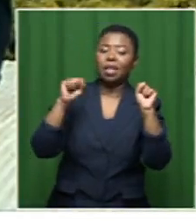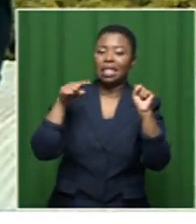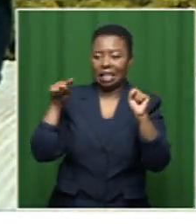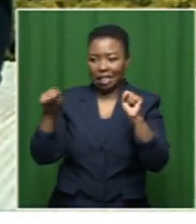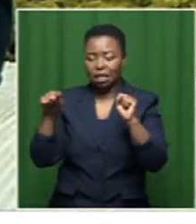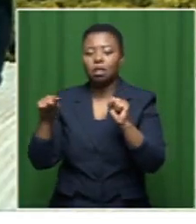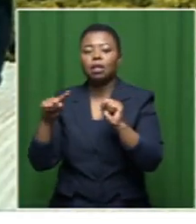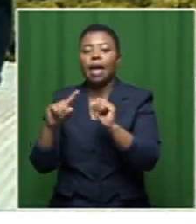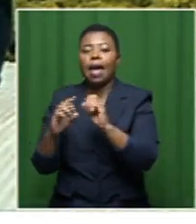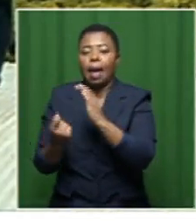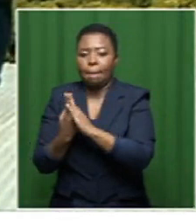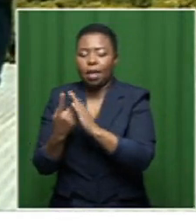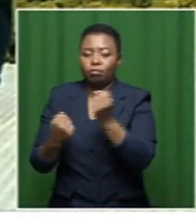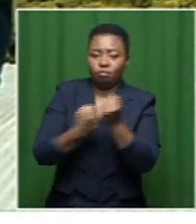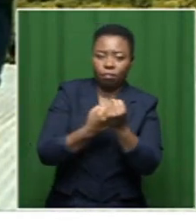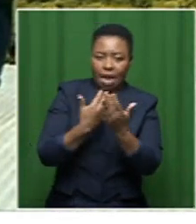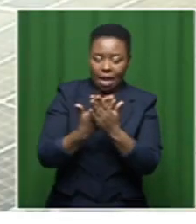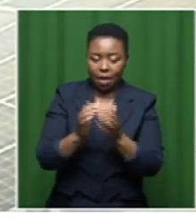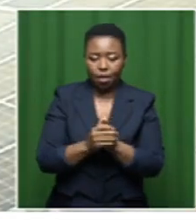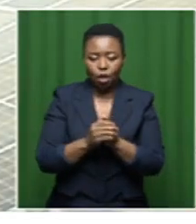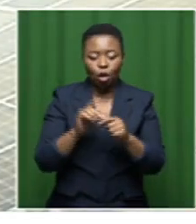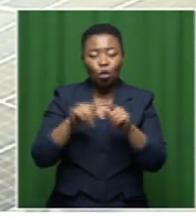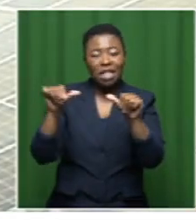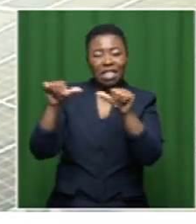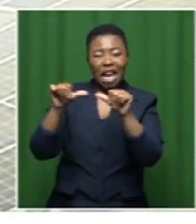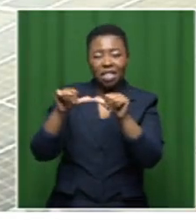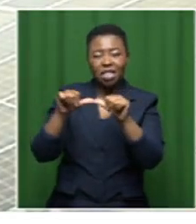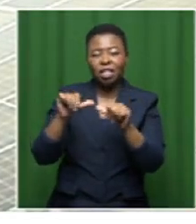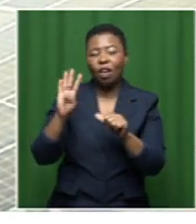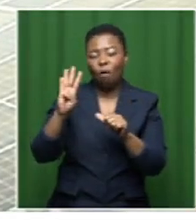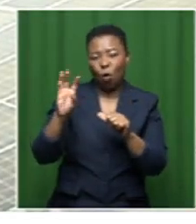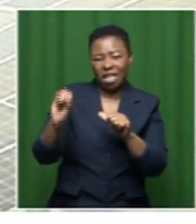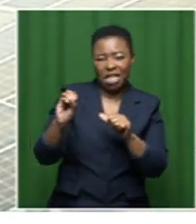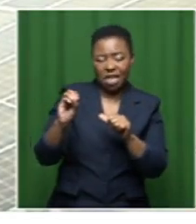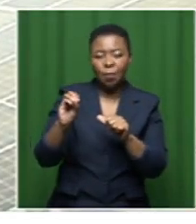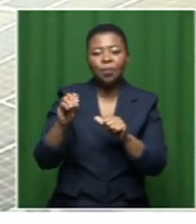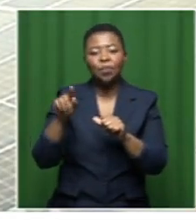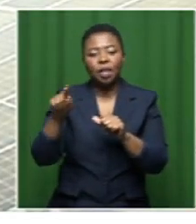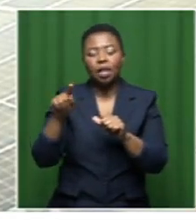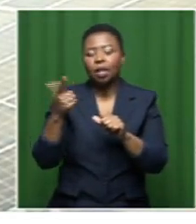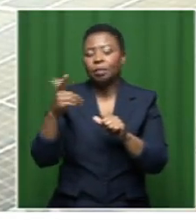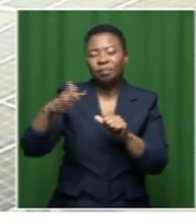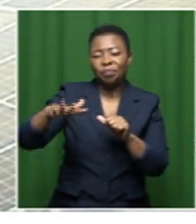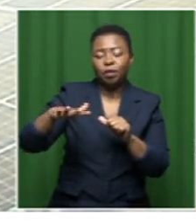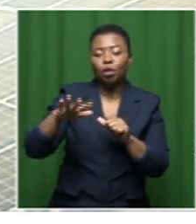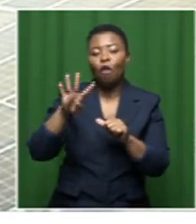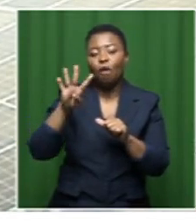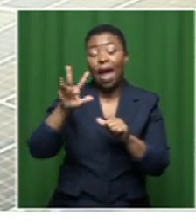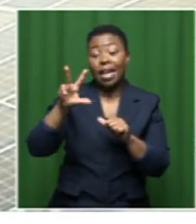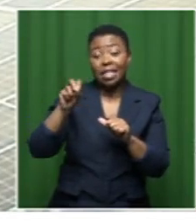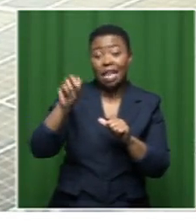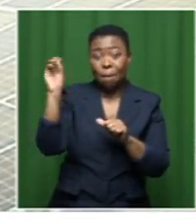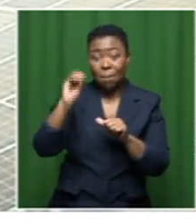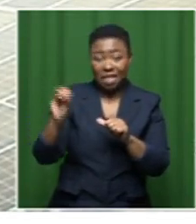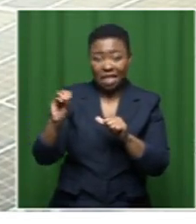size of these panels are 540 watt panels, so more or less we get about 80%